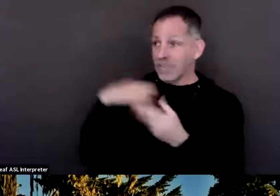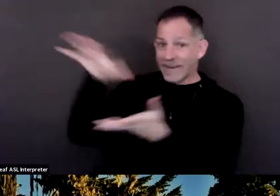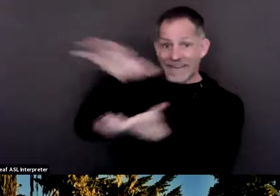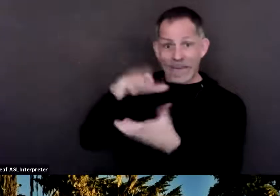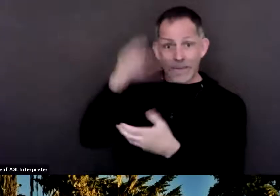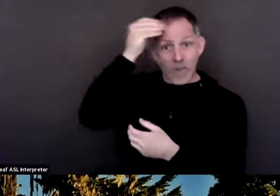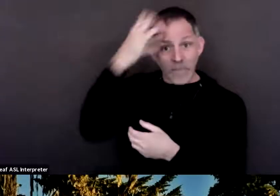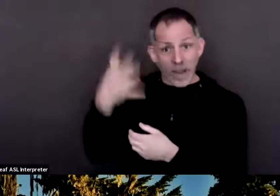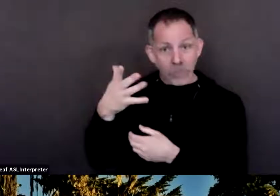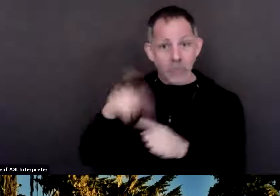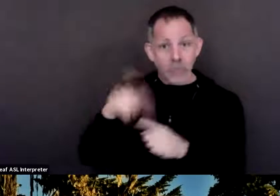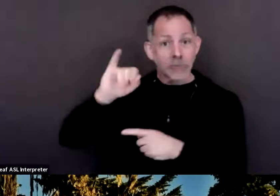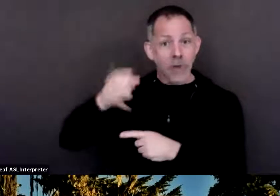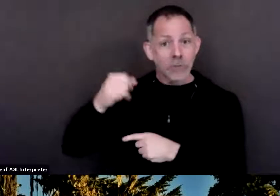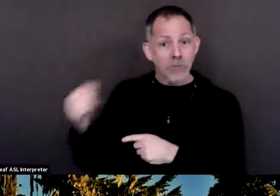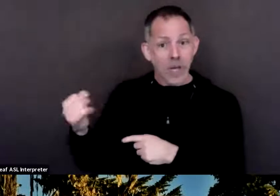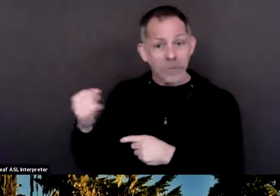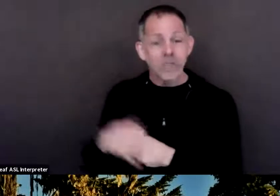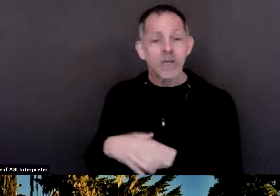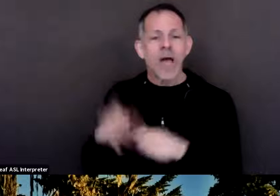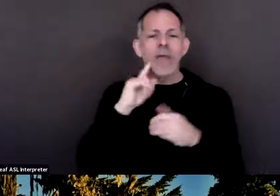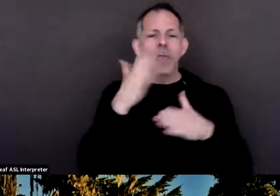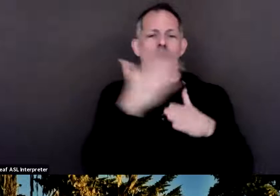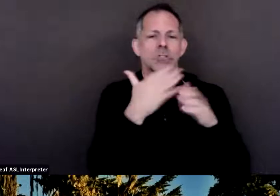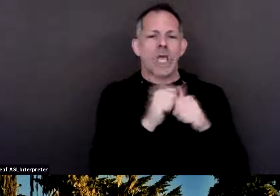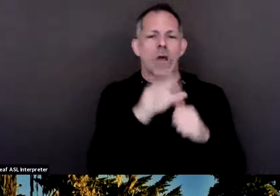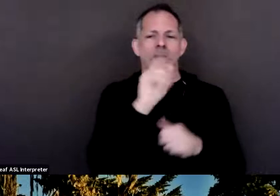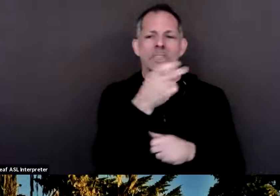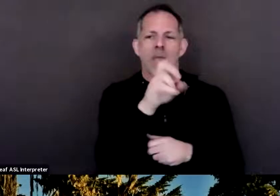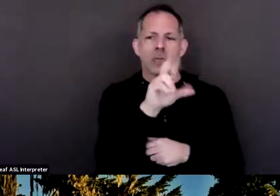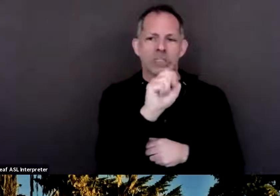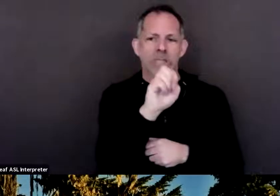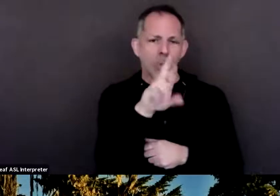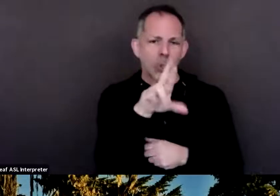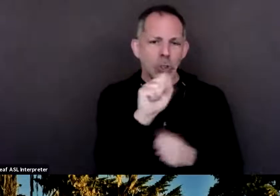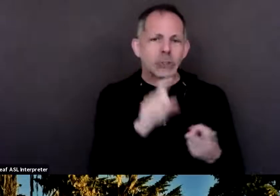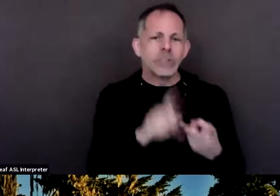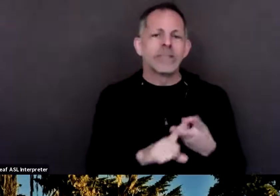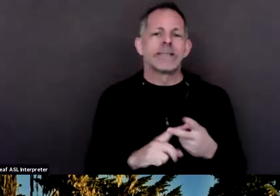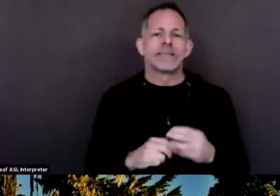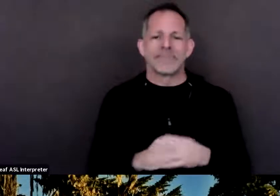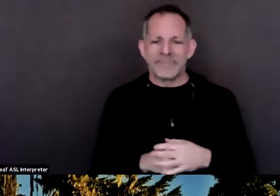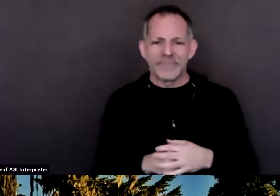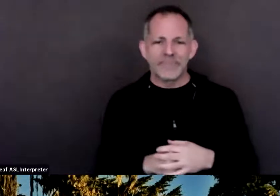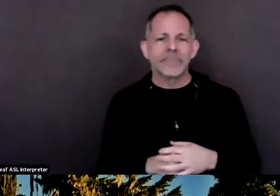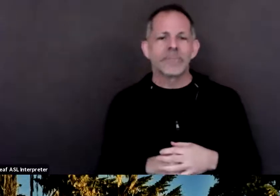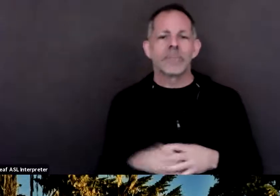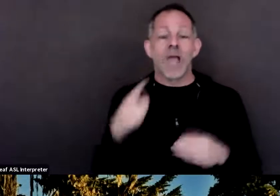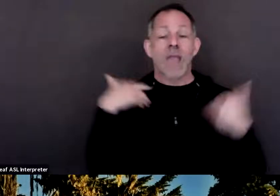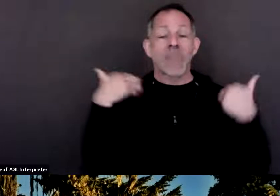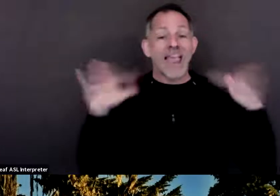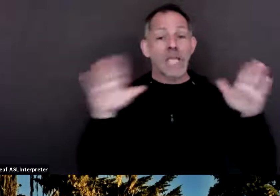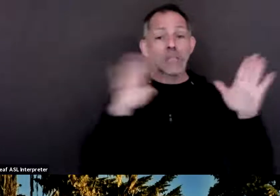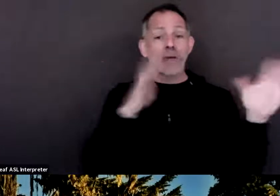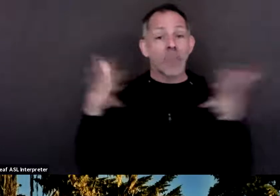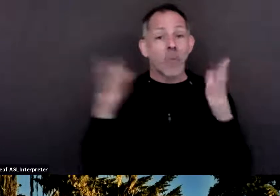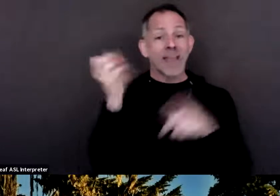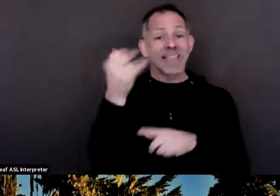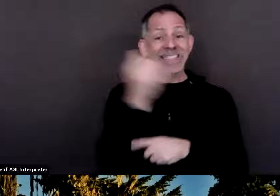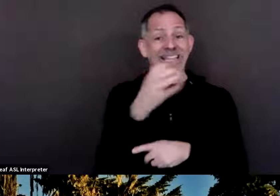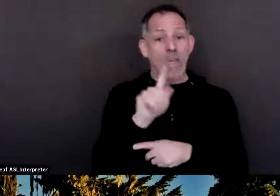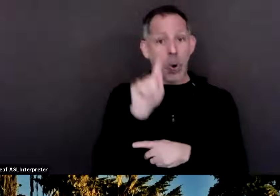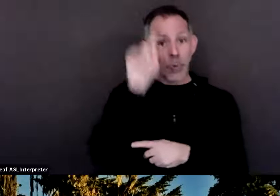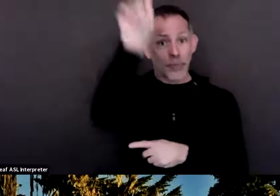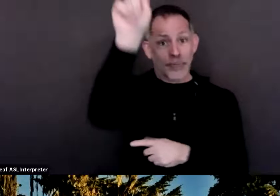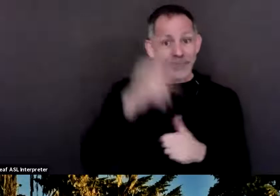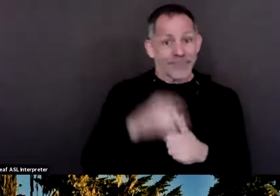about what the impact of that would be on Angel of the Winds Arena. Jason? Yeah, Angel